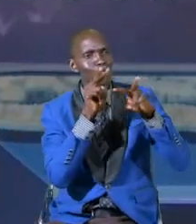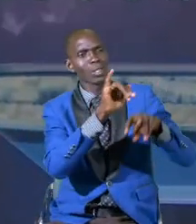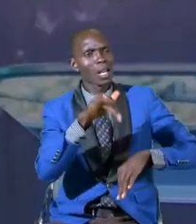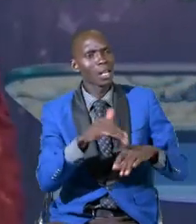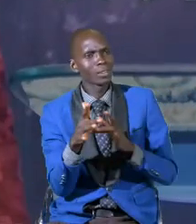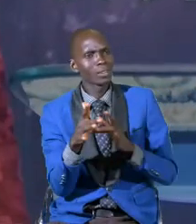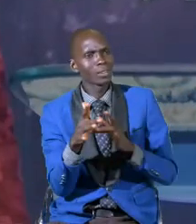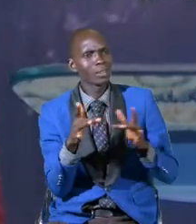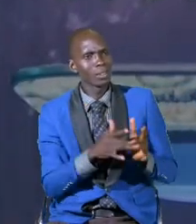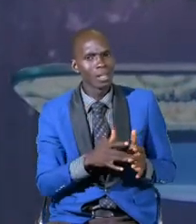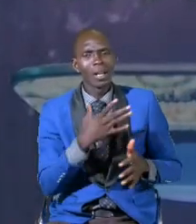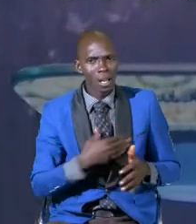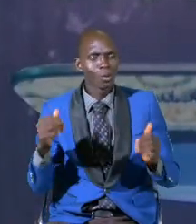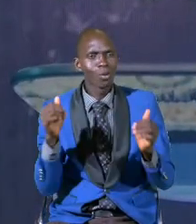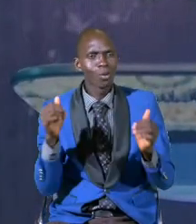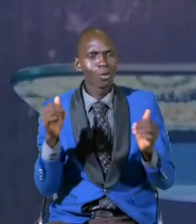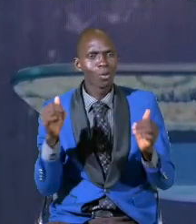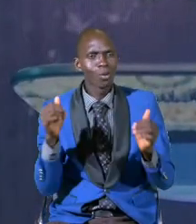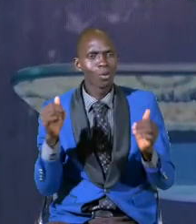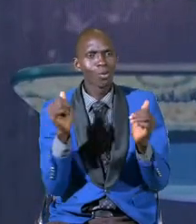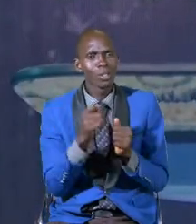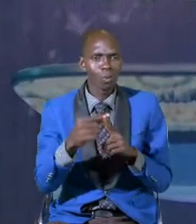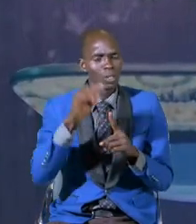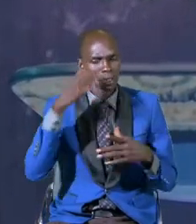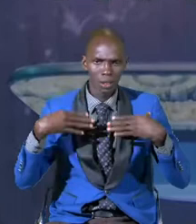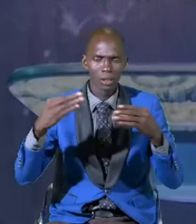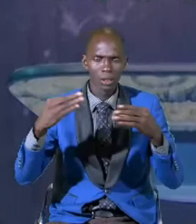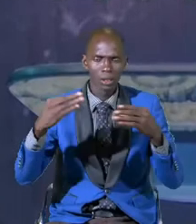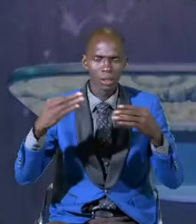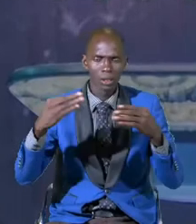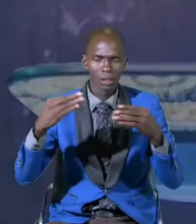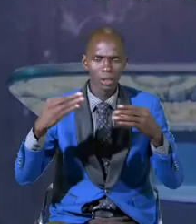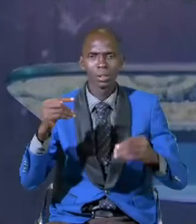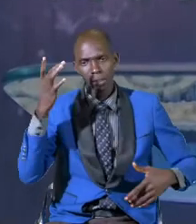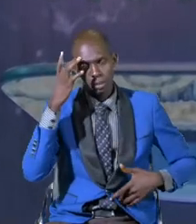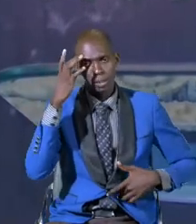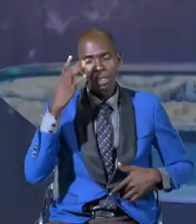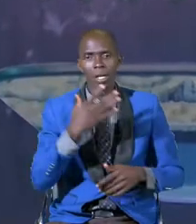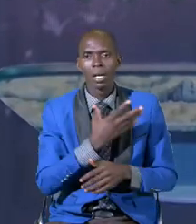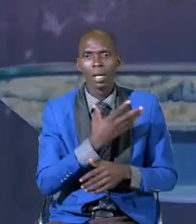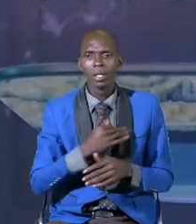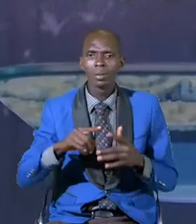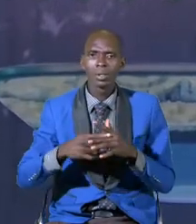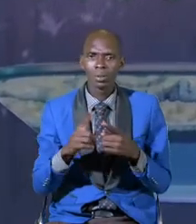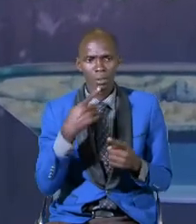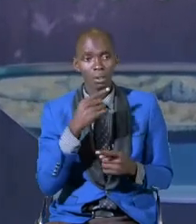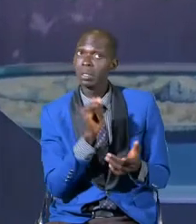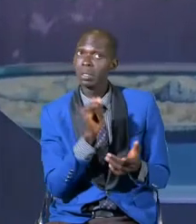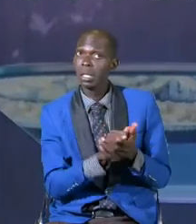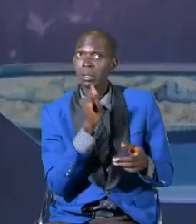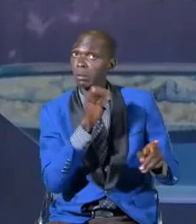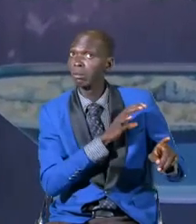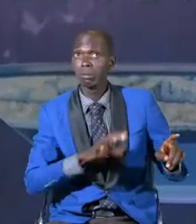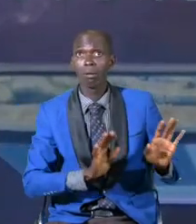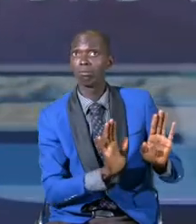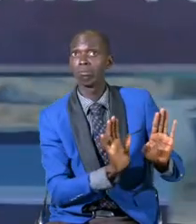then with a word he heals the sick. And I imagine Peter saying, that's Christ, I cannot do